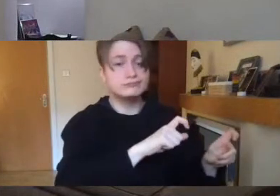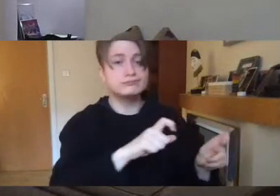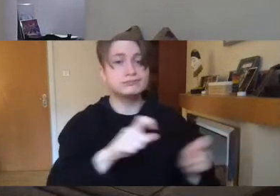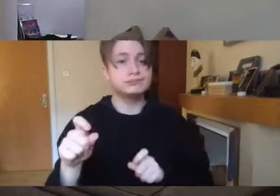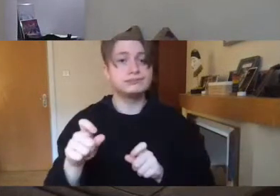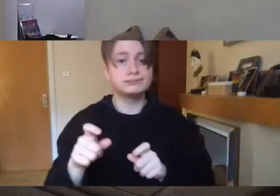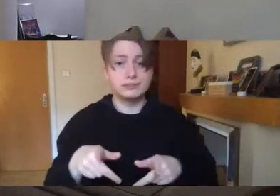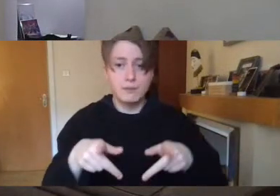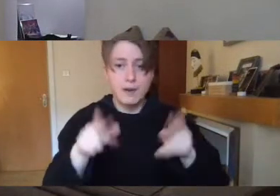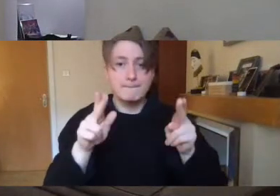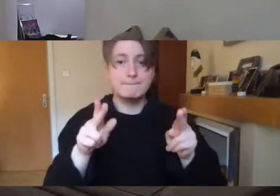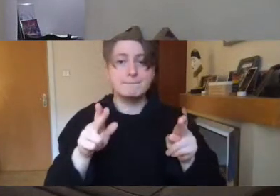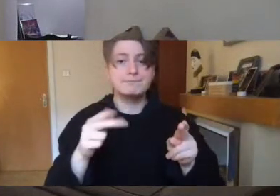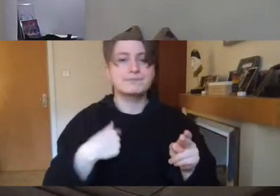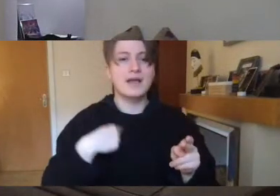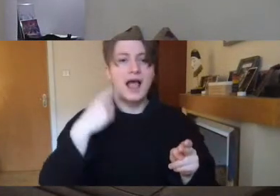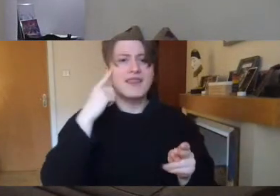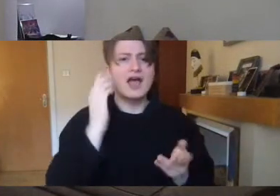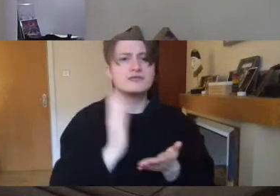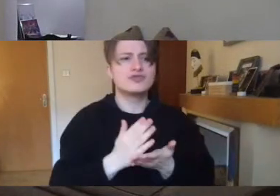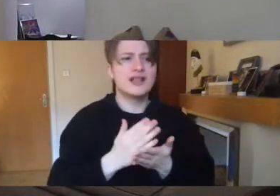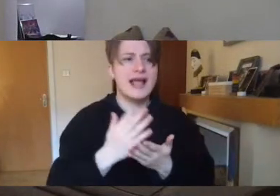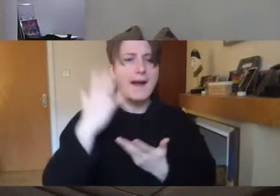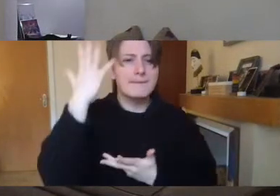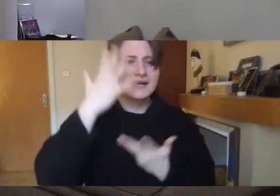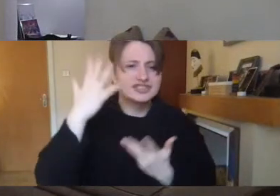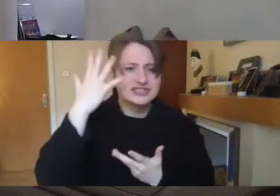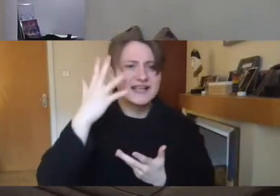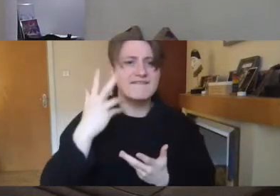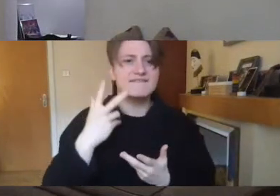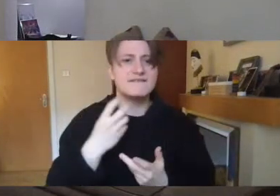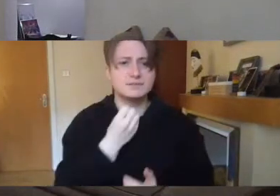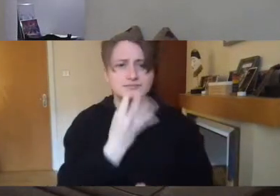highly effective and very imaginative piece.